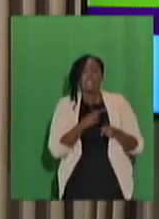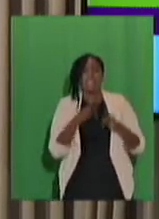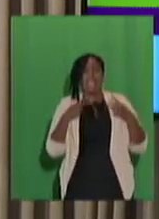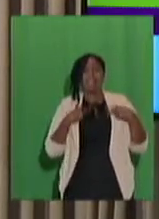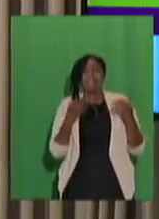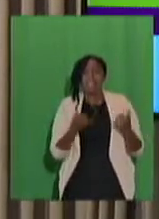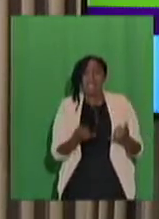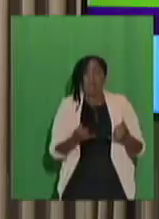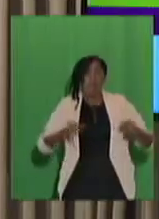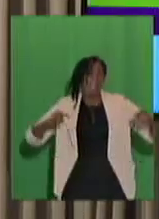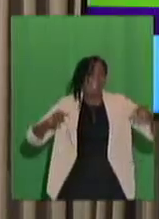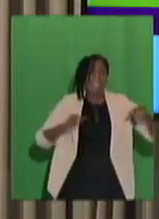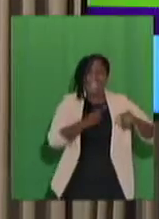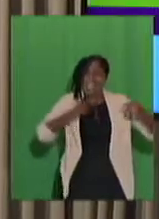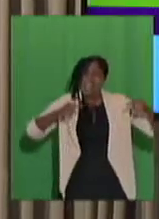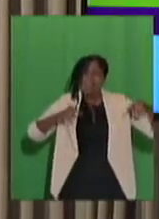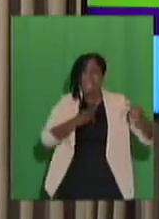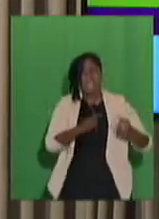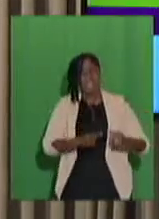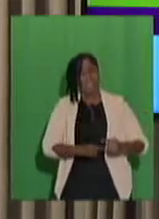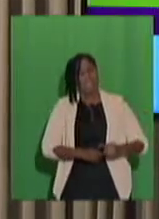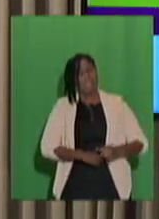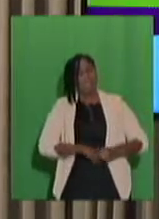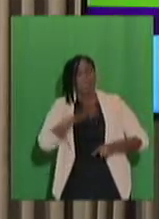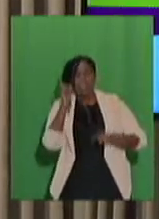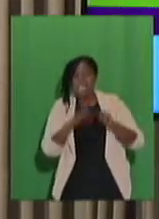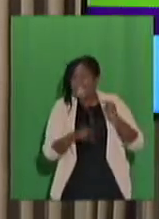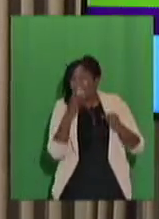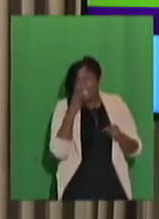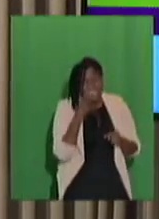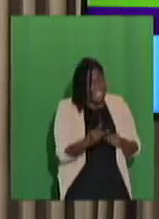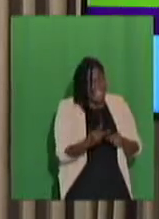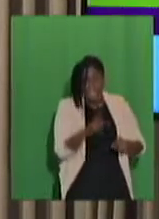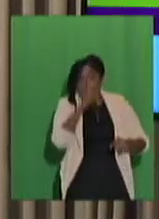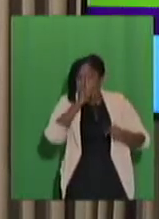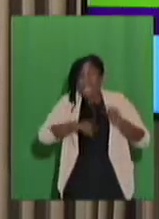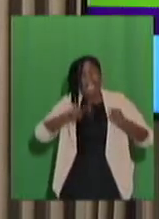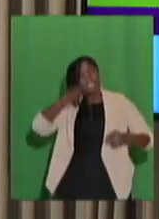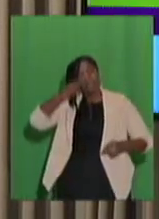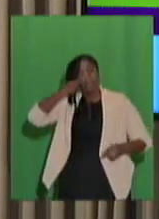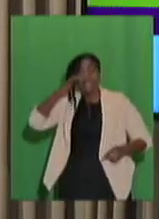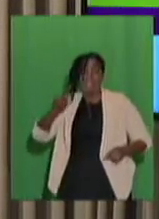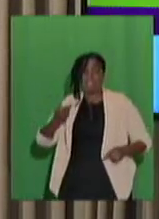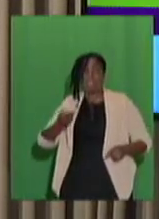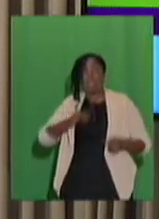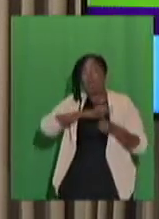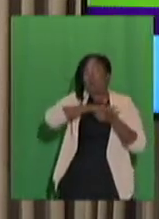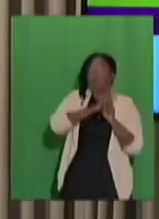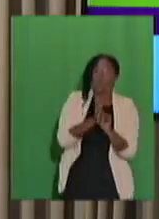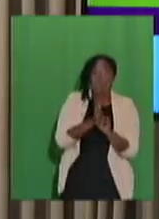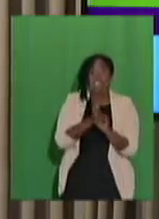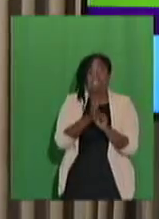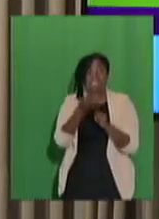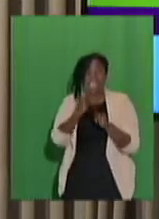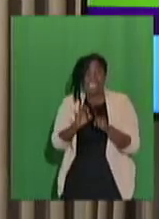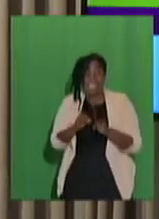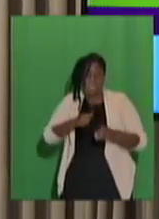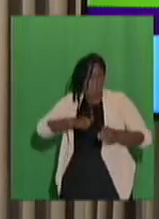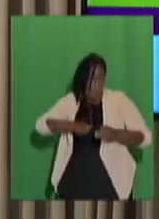colorless enemy. We are at war, if I could paraphrase the Honorable Prime Minister. We are at